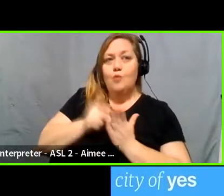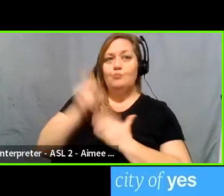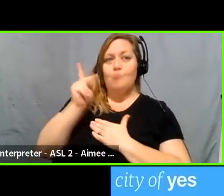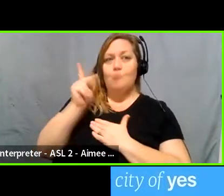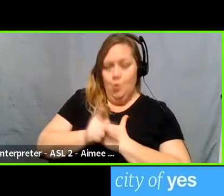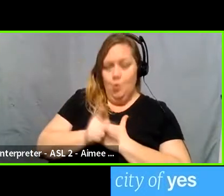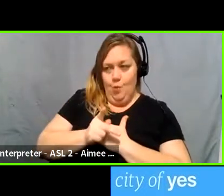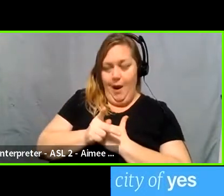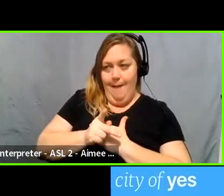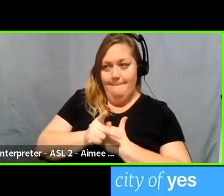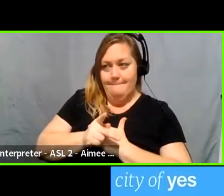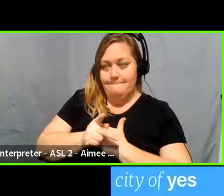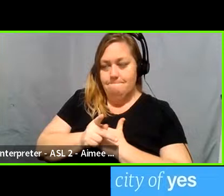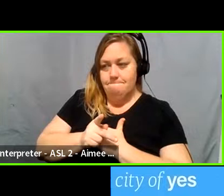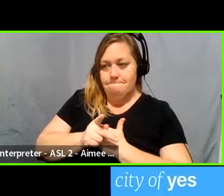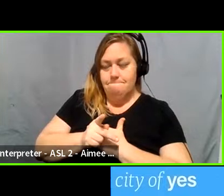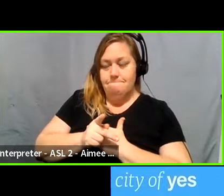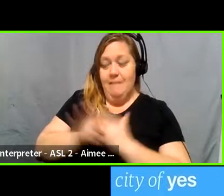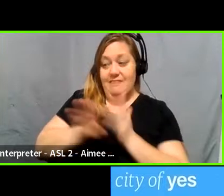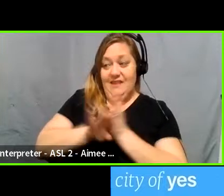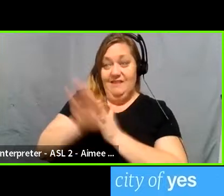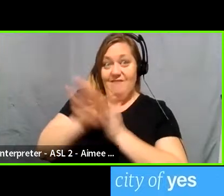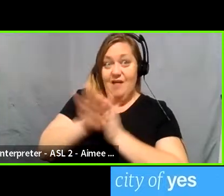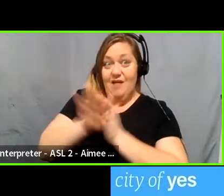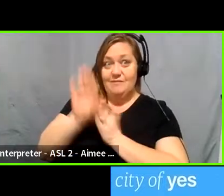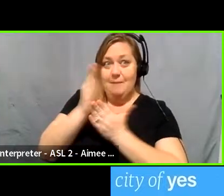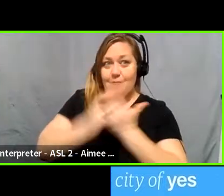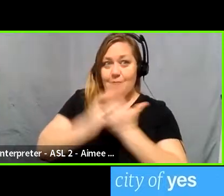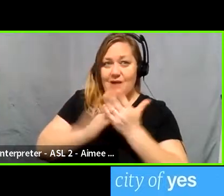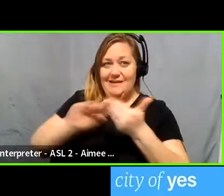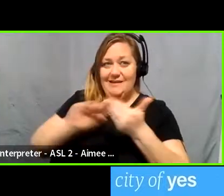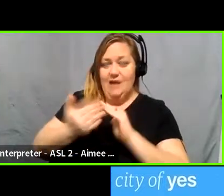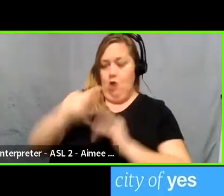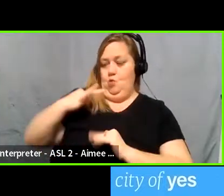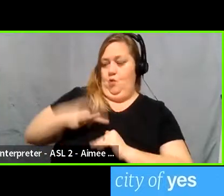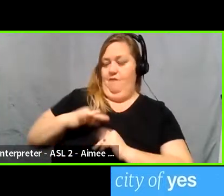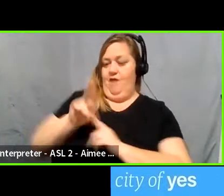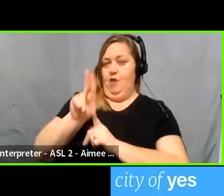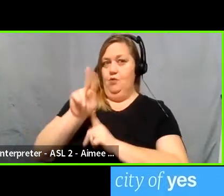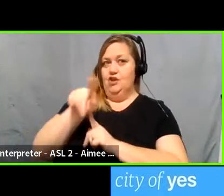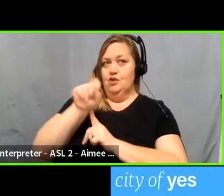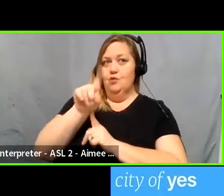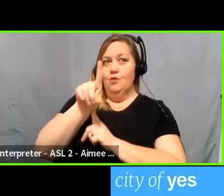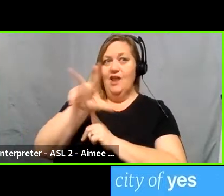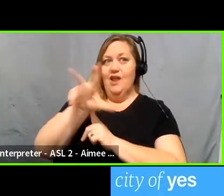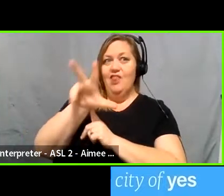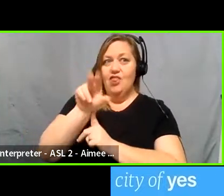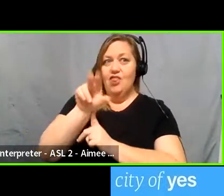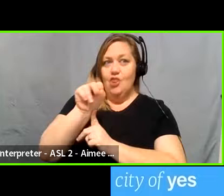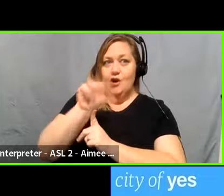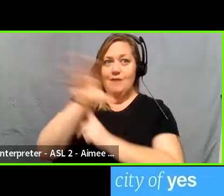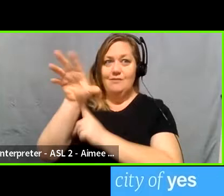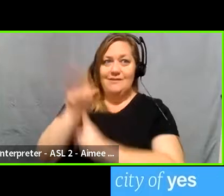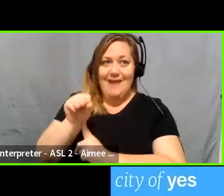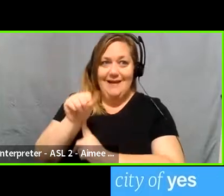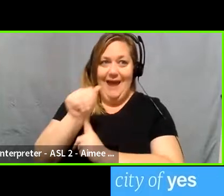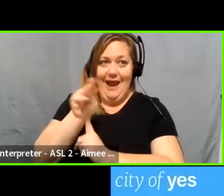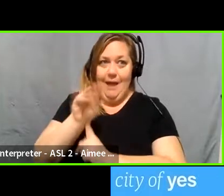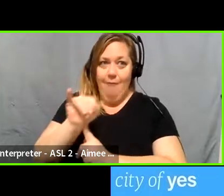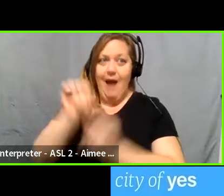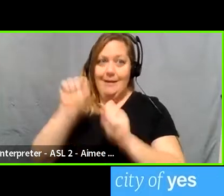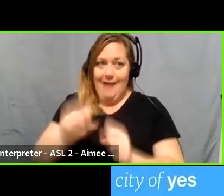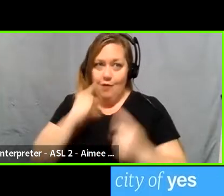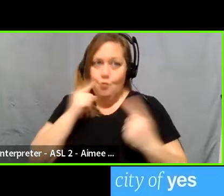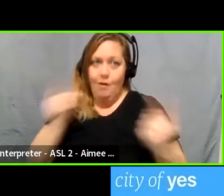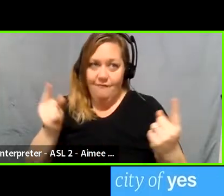uh, the developments in some parts of the city could qualify with units at 130% of AMI. The